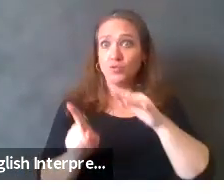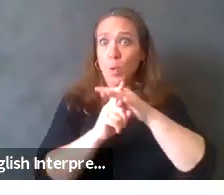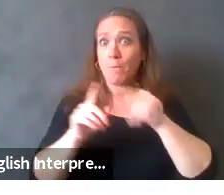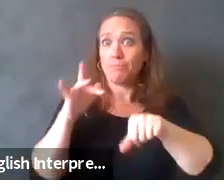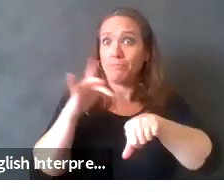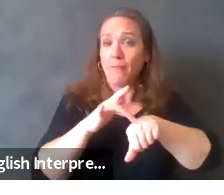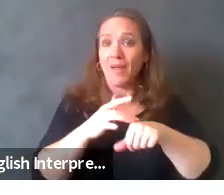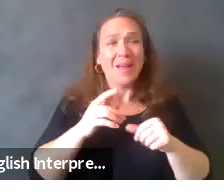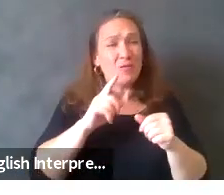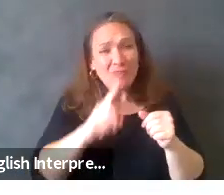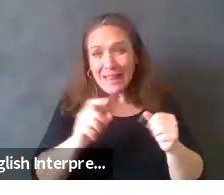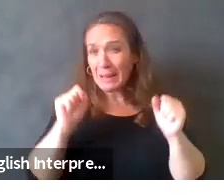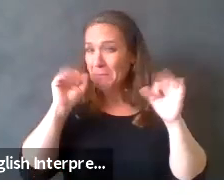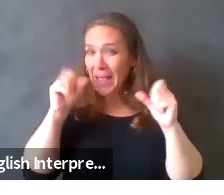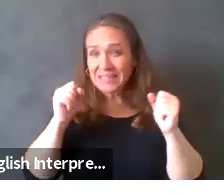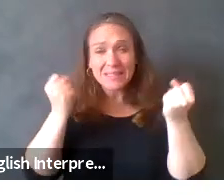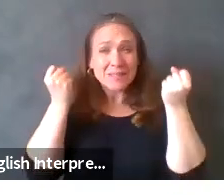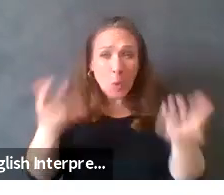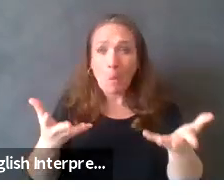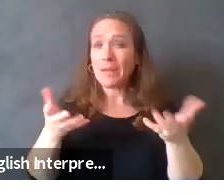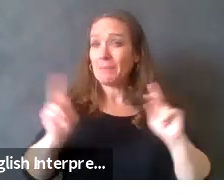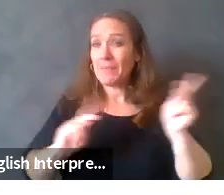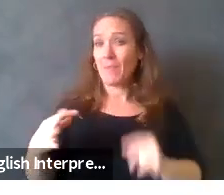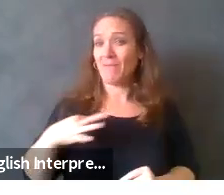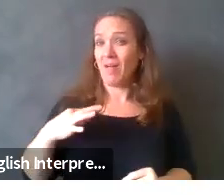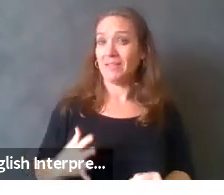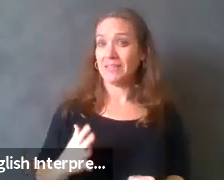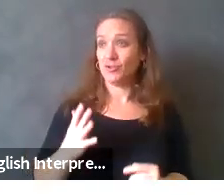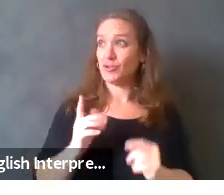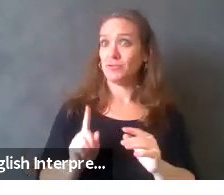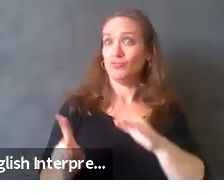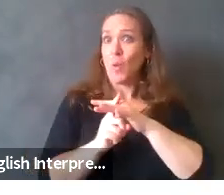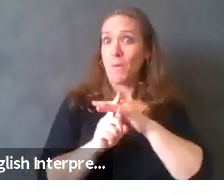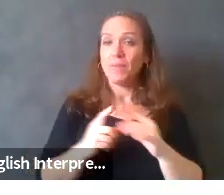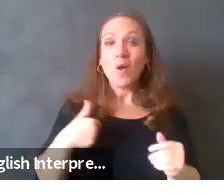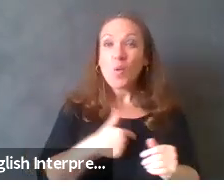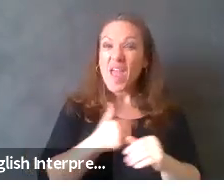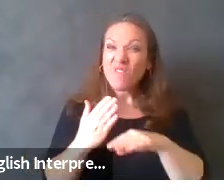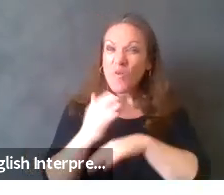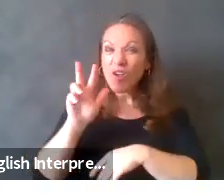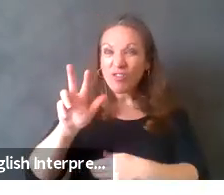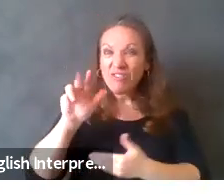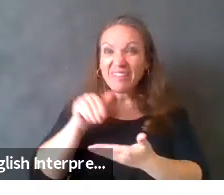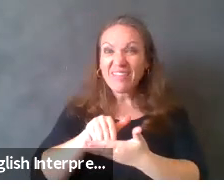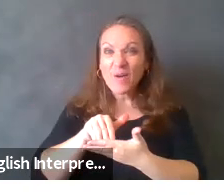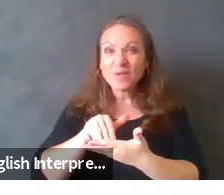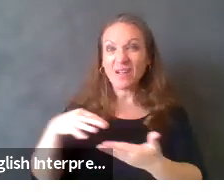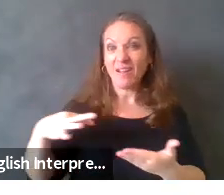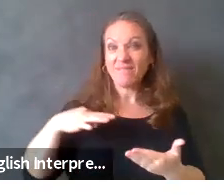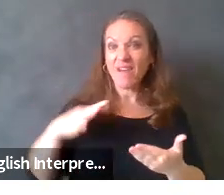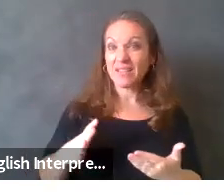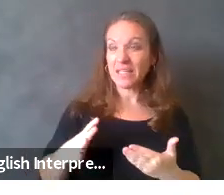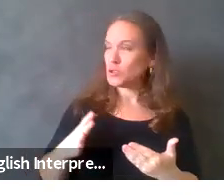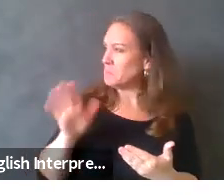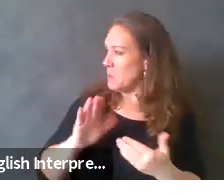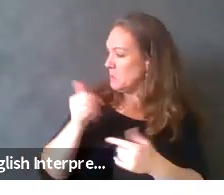really supporting. I mean, we had as many as 3,000 volunteers assigned at one point, I'd say about 10